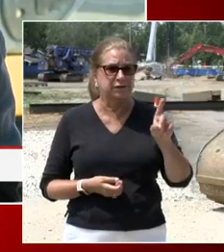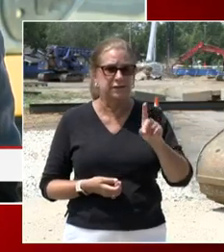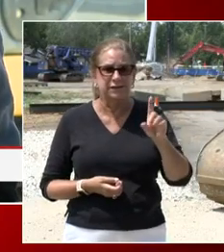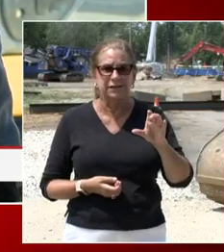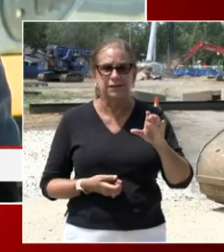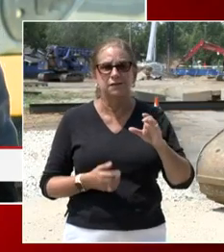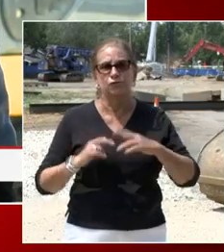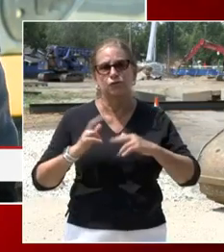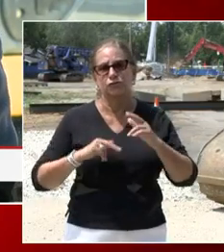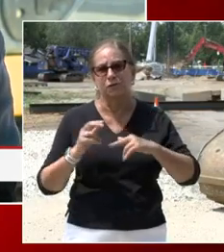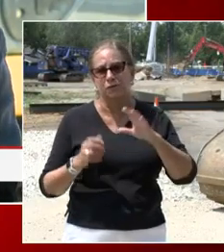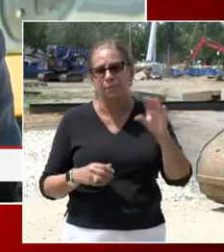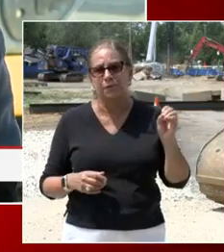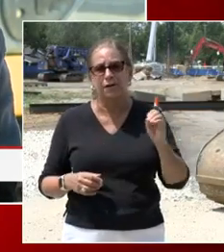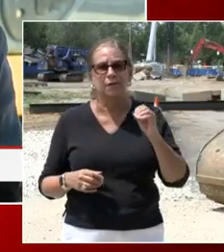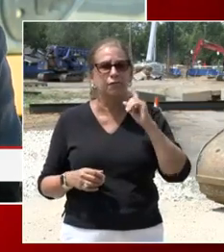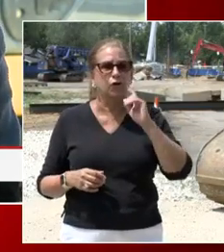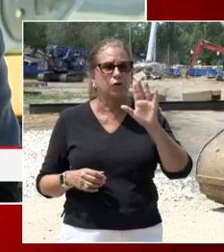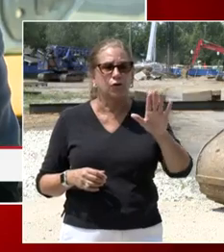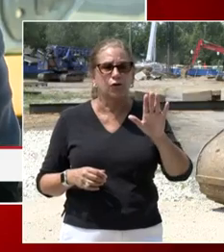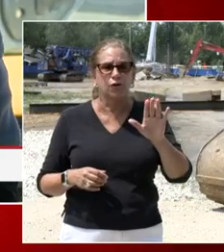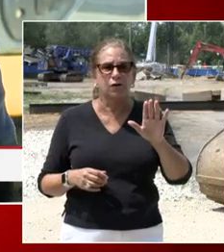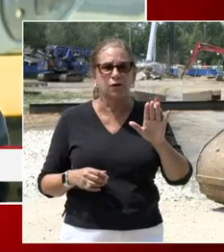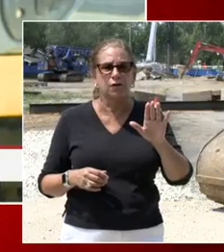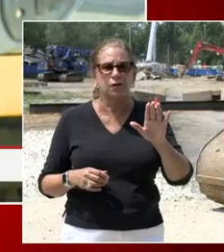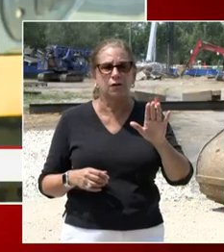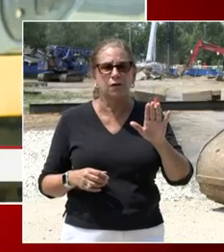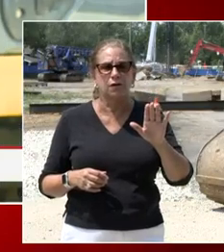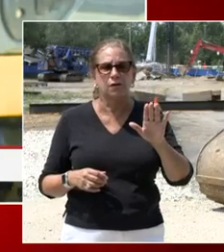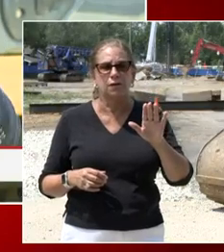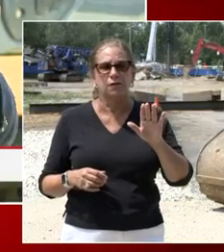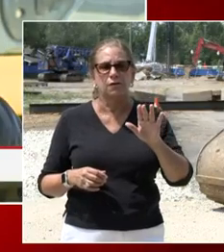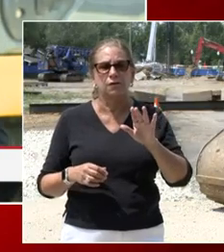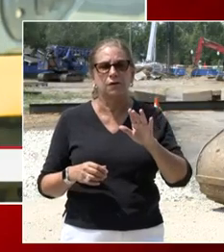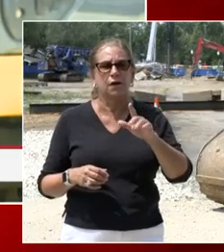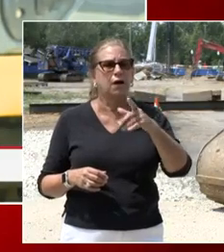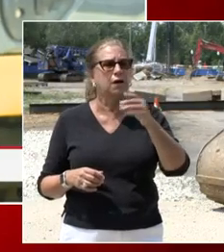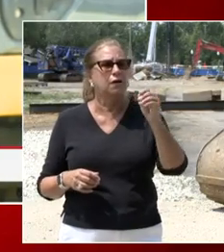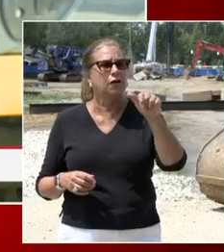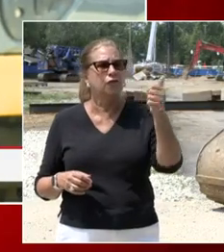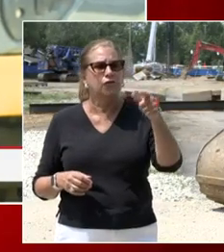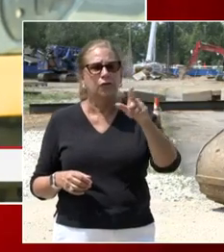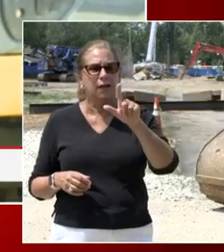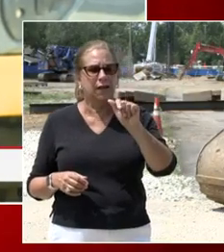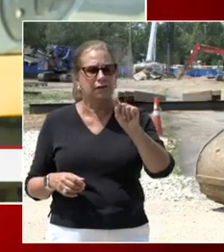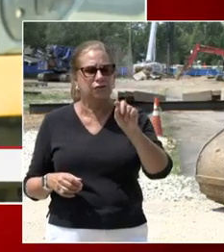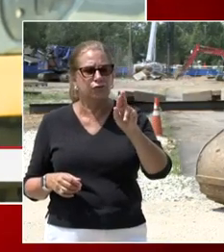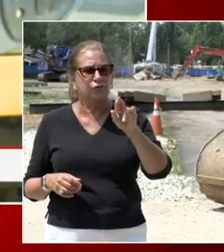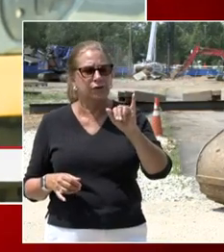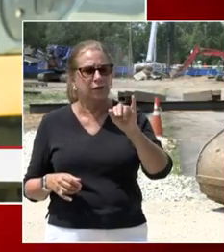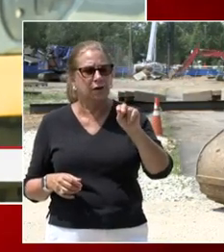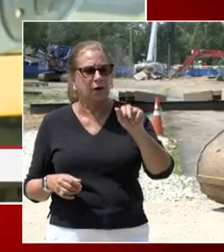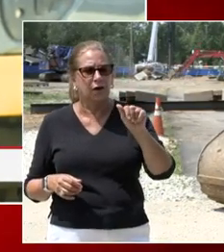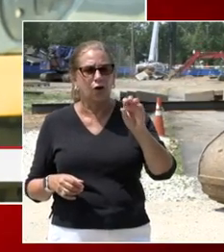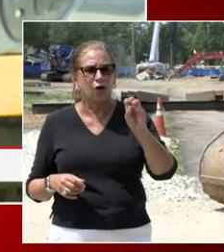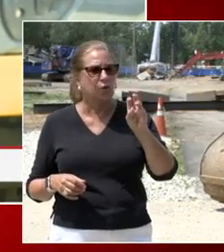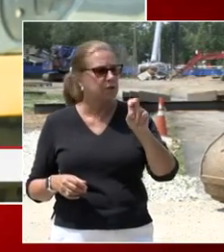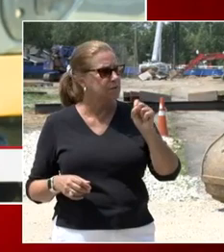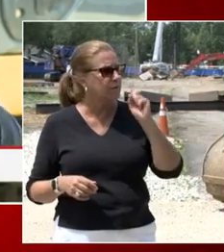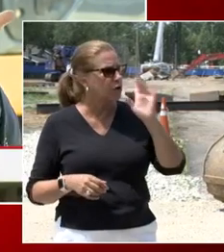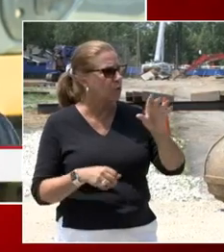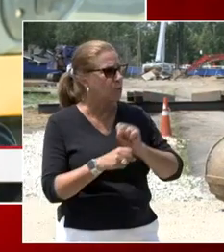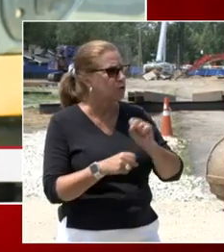unbelievable lieutenants. Latrina Owens, thank you. James Parks, I think he's the longest standing member of this team.